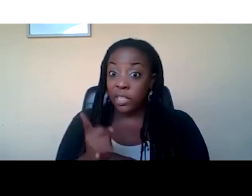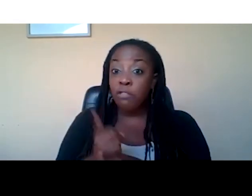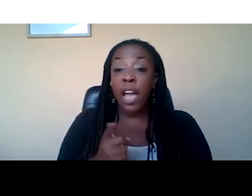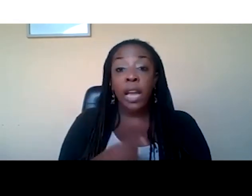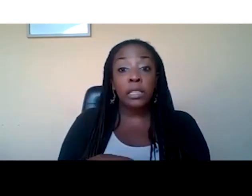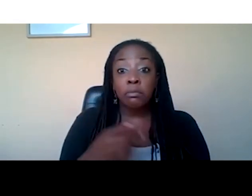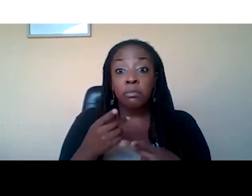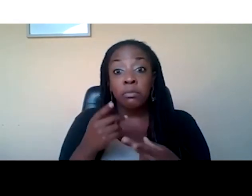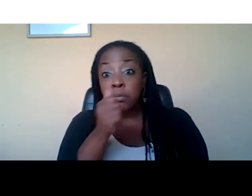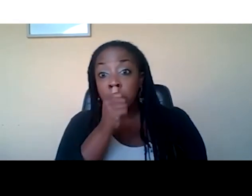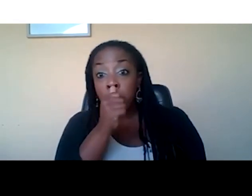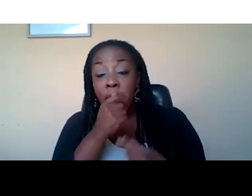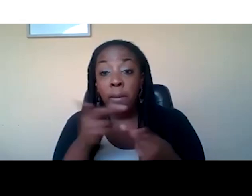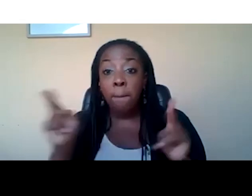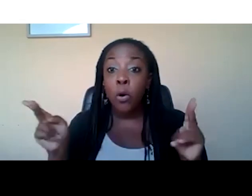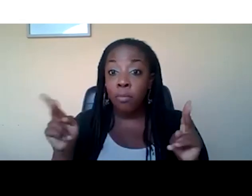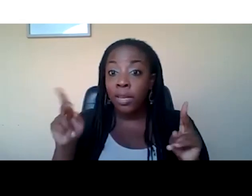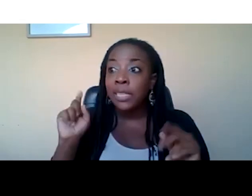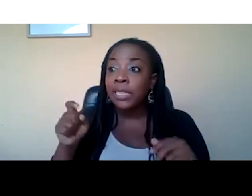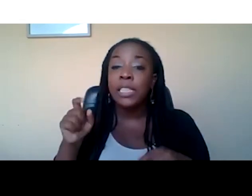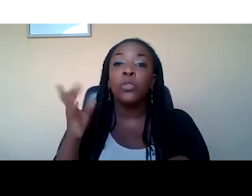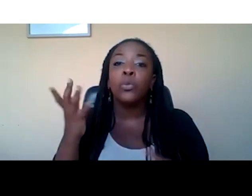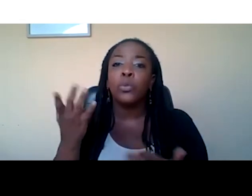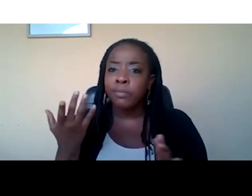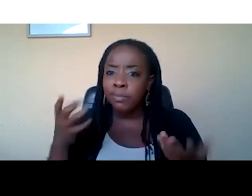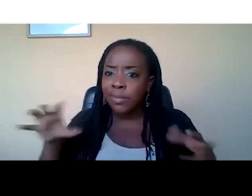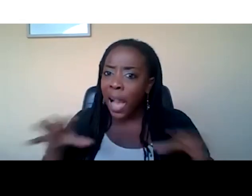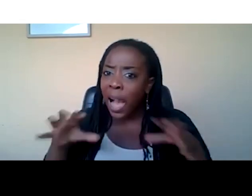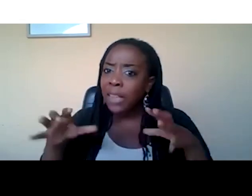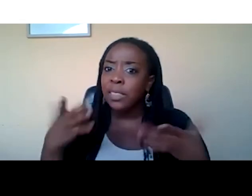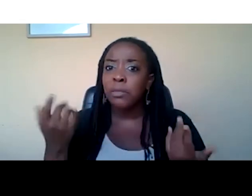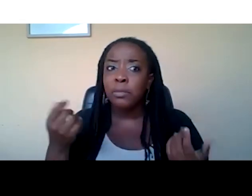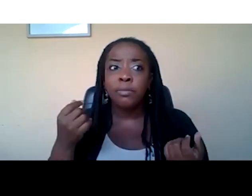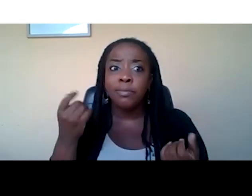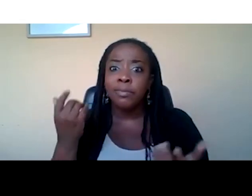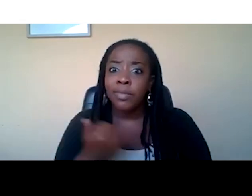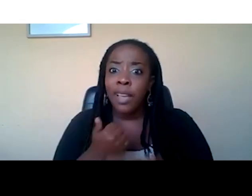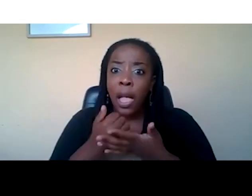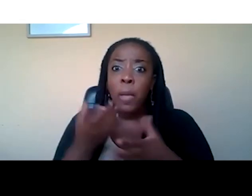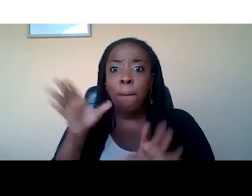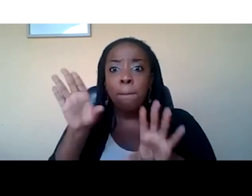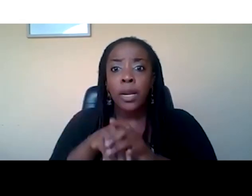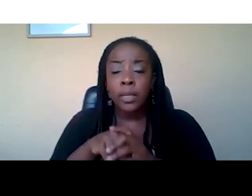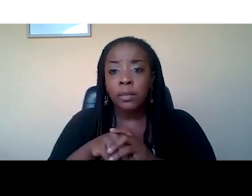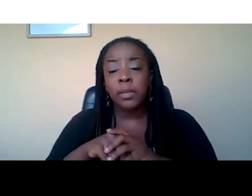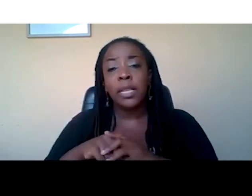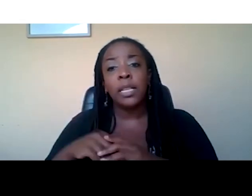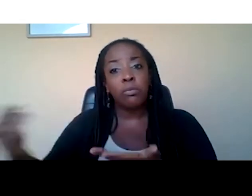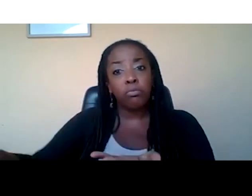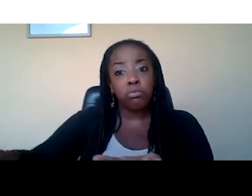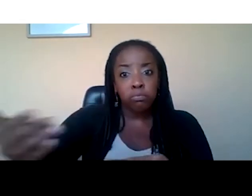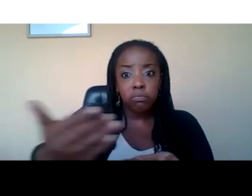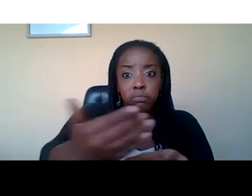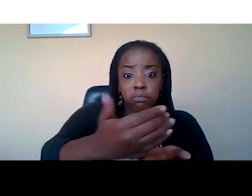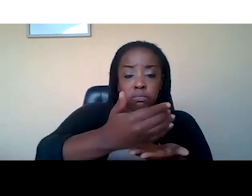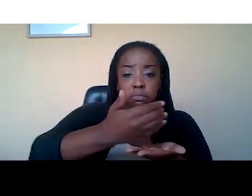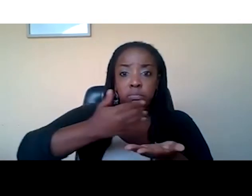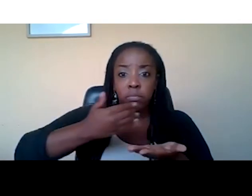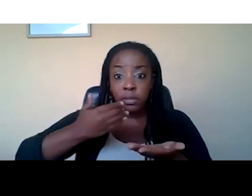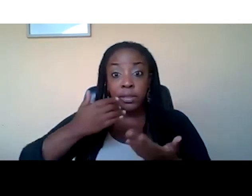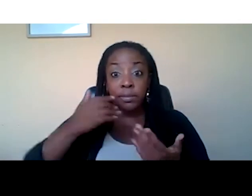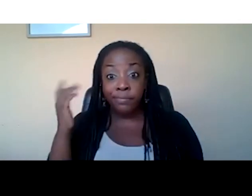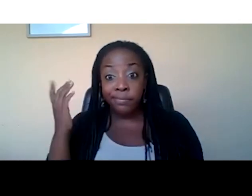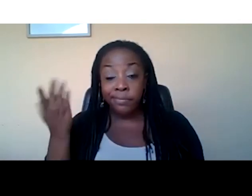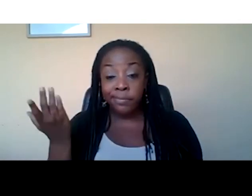public sectors need to actively participate in this data collection process, because the convention highlights